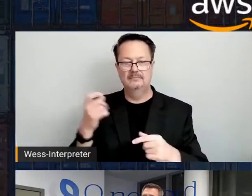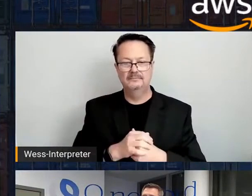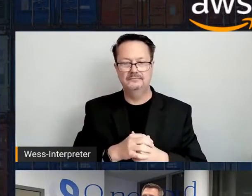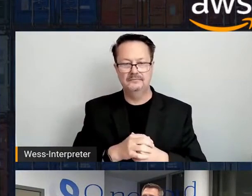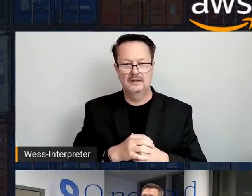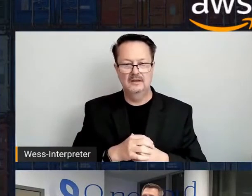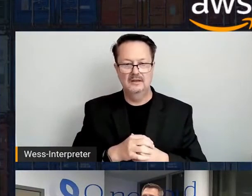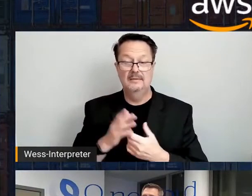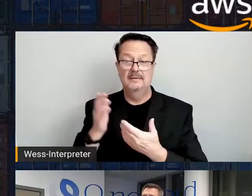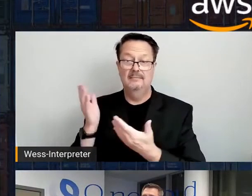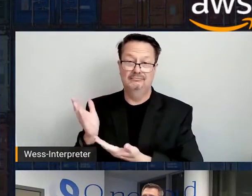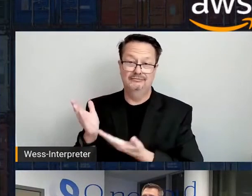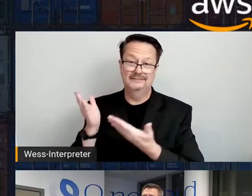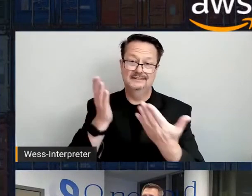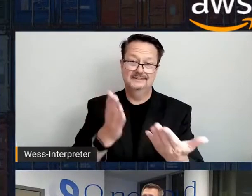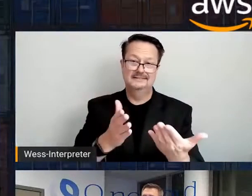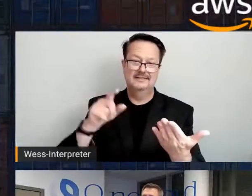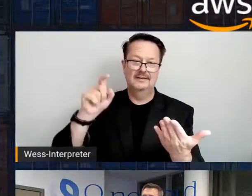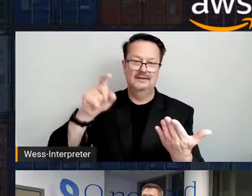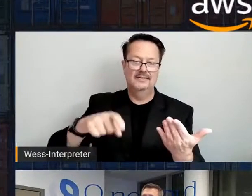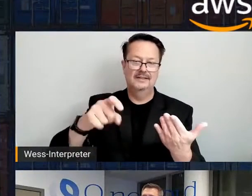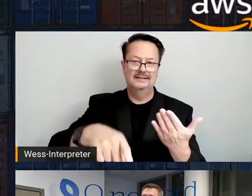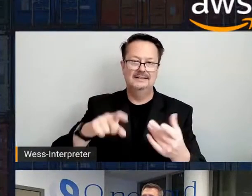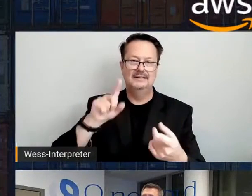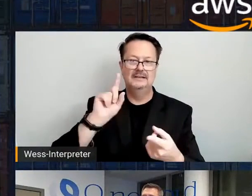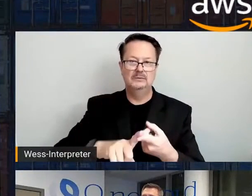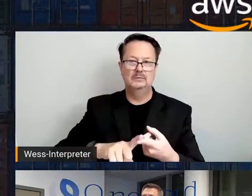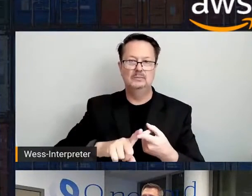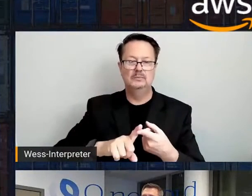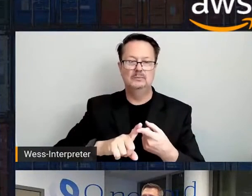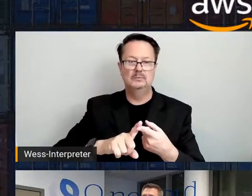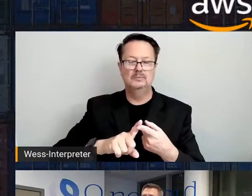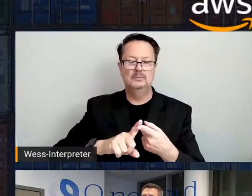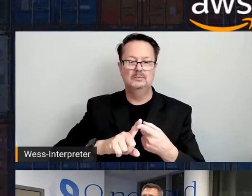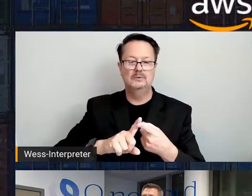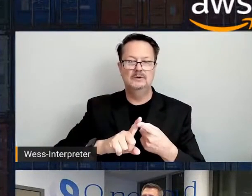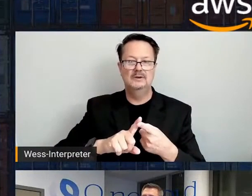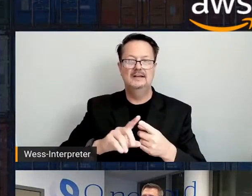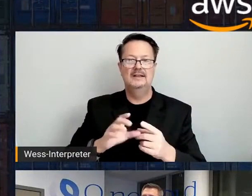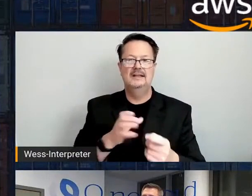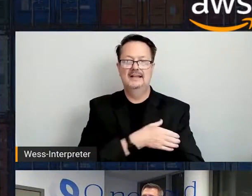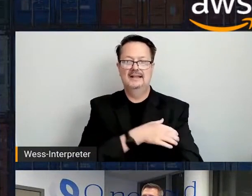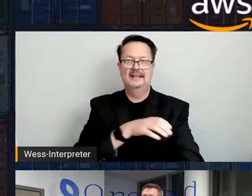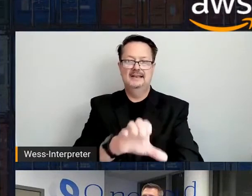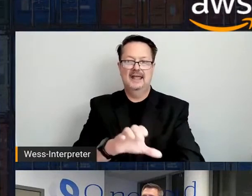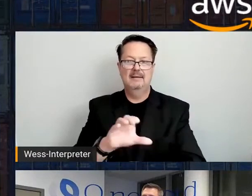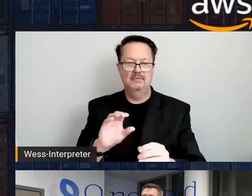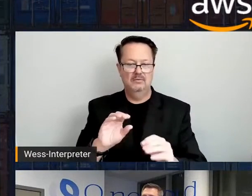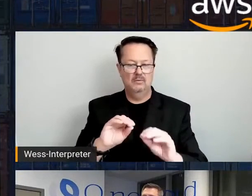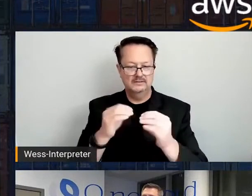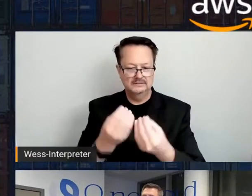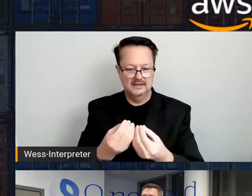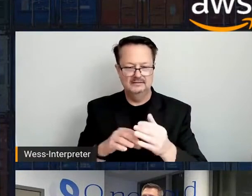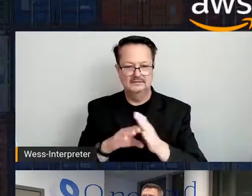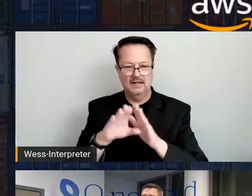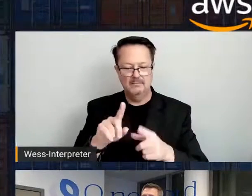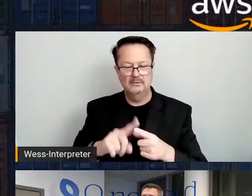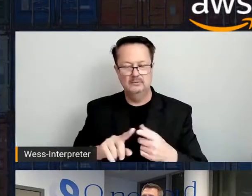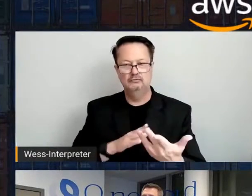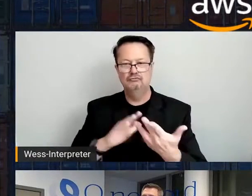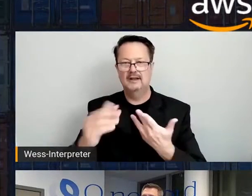Brings forward the need to enable organizations and developers to be able to transparently